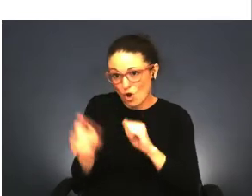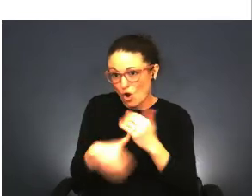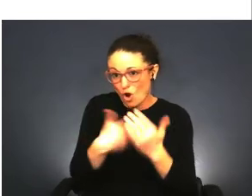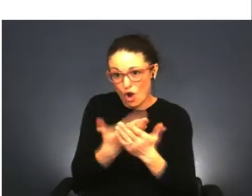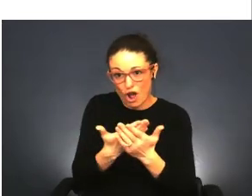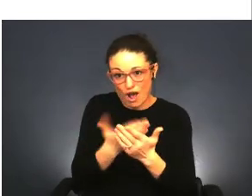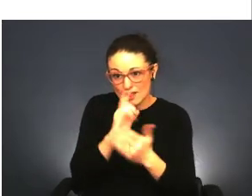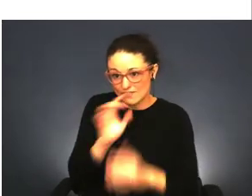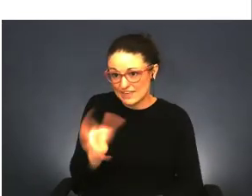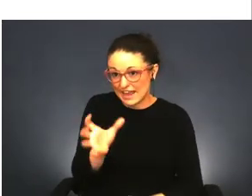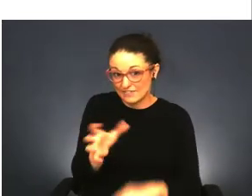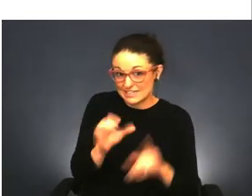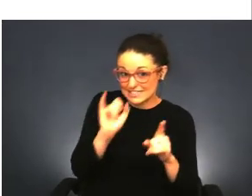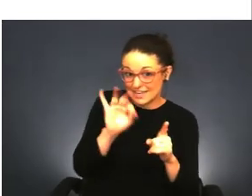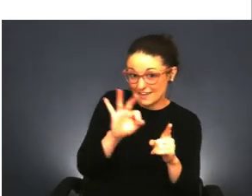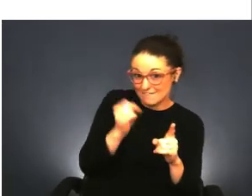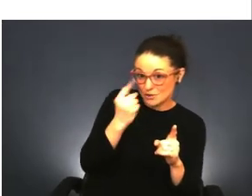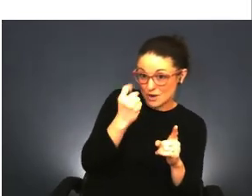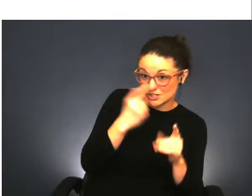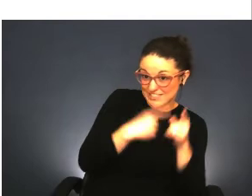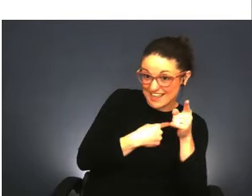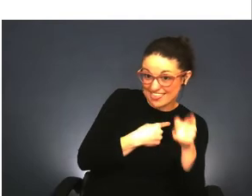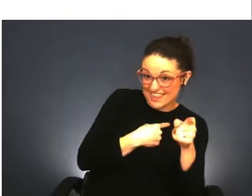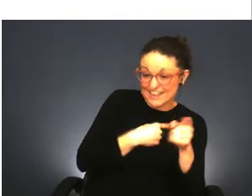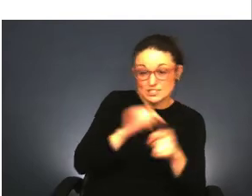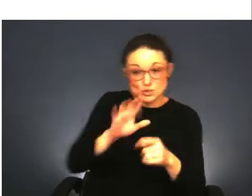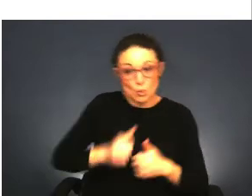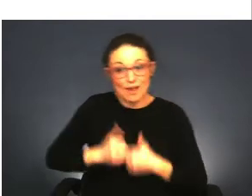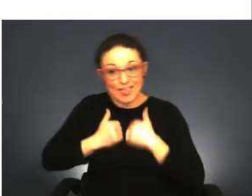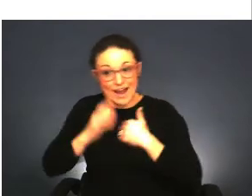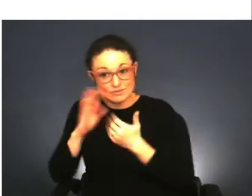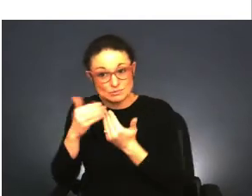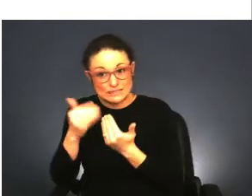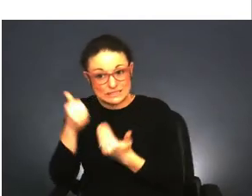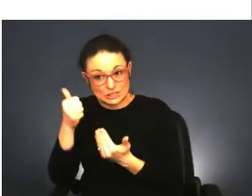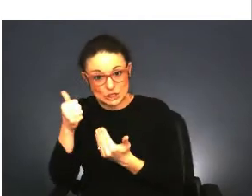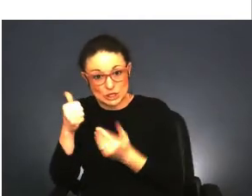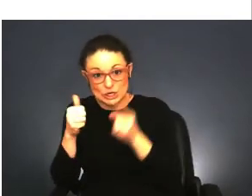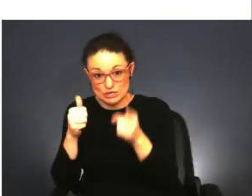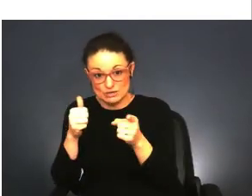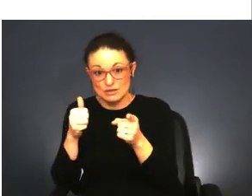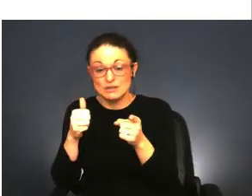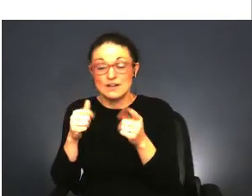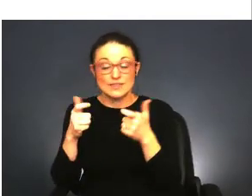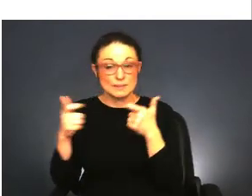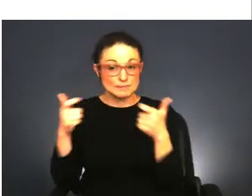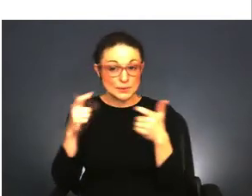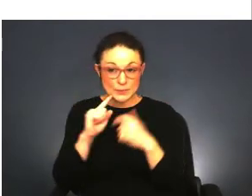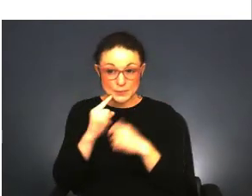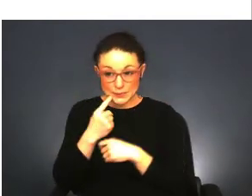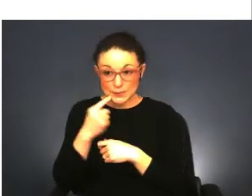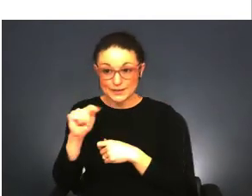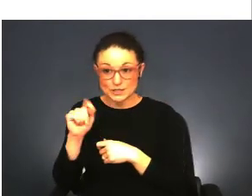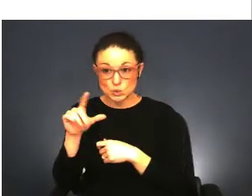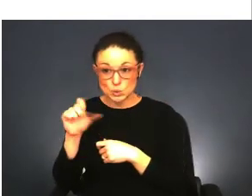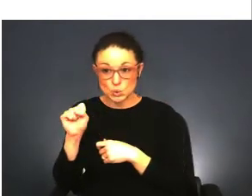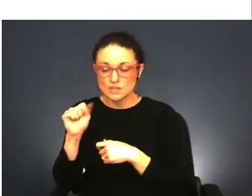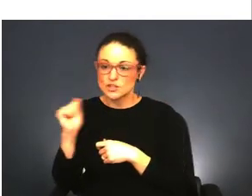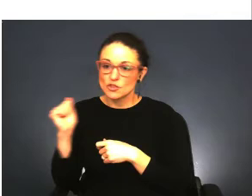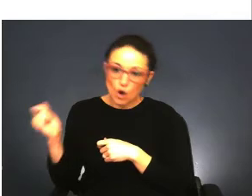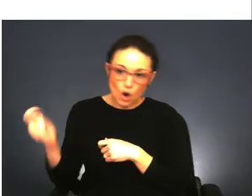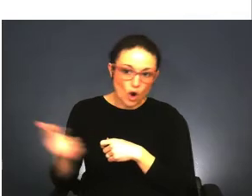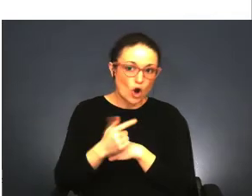about Canvas, your lives will be easier. And that is that the major tools in Canvas are all integrated. They